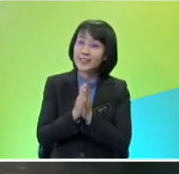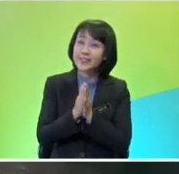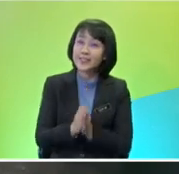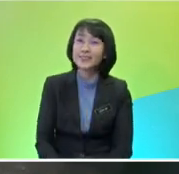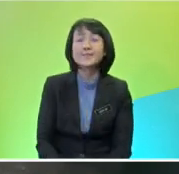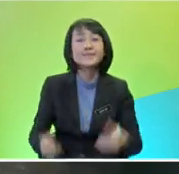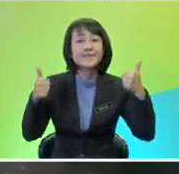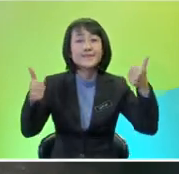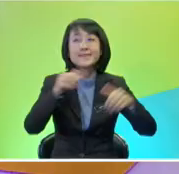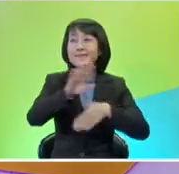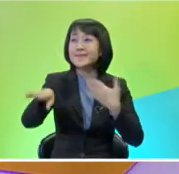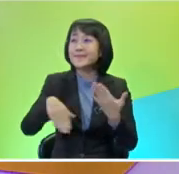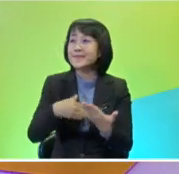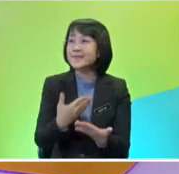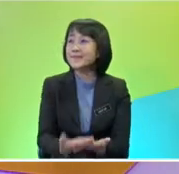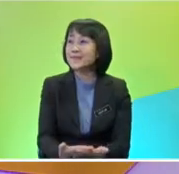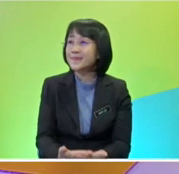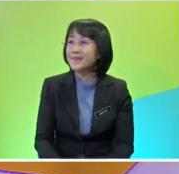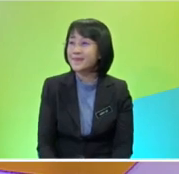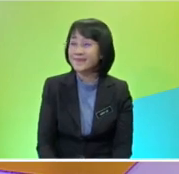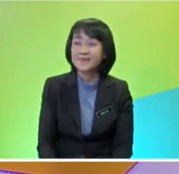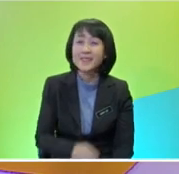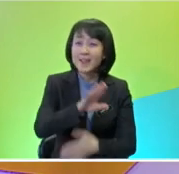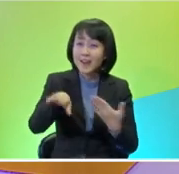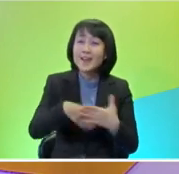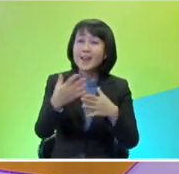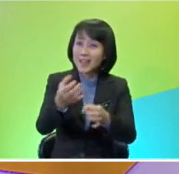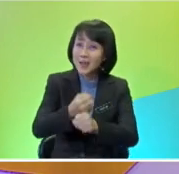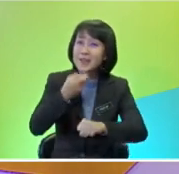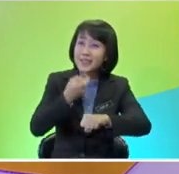everyone. So everyone has gotten, we can see over here overall, they have